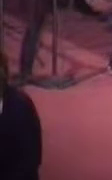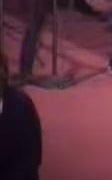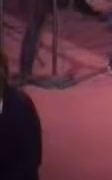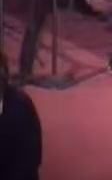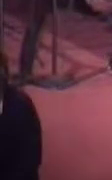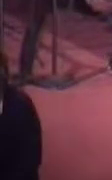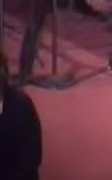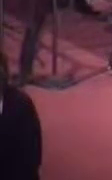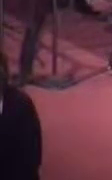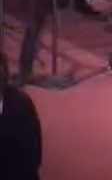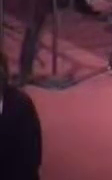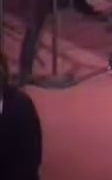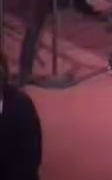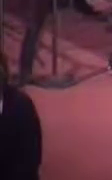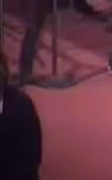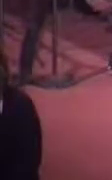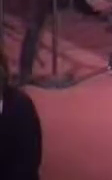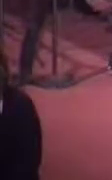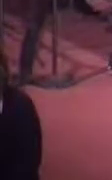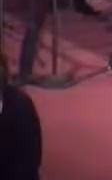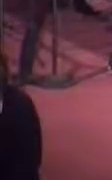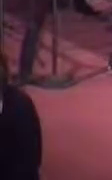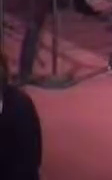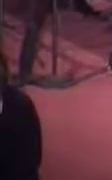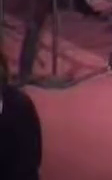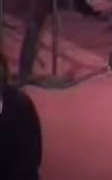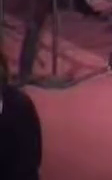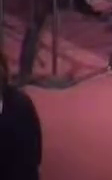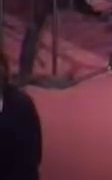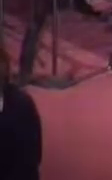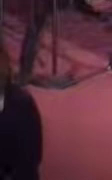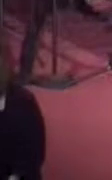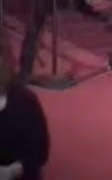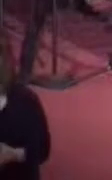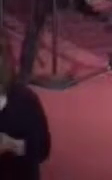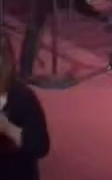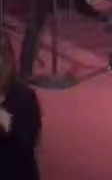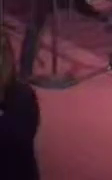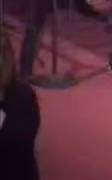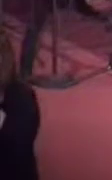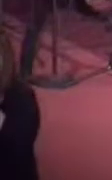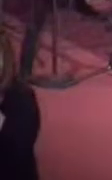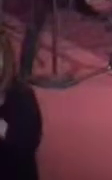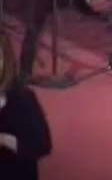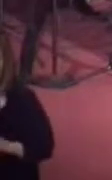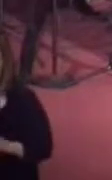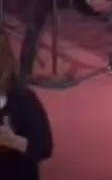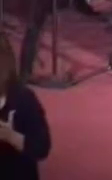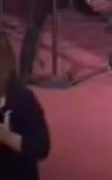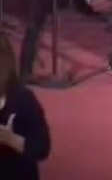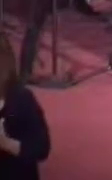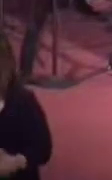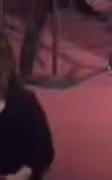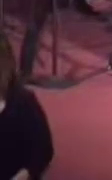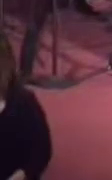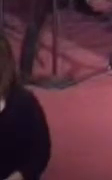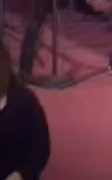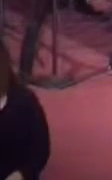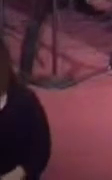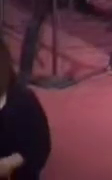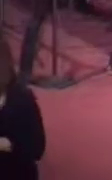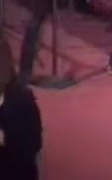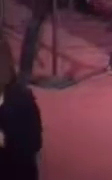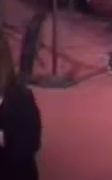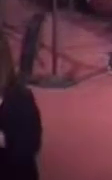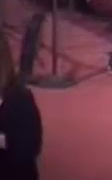Jerusalem, and may their God be with them." I find that fascinating. I find that incredible. You see, God is at